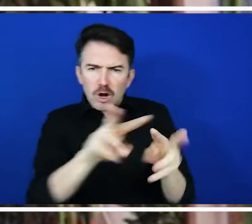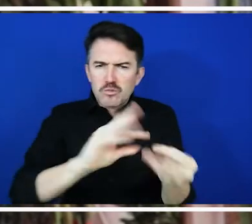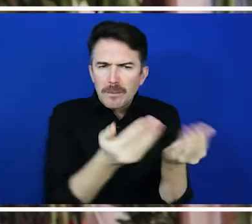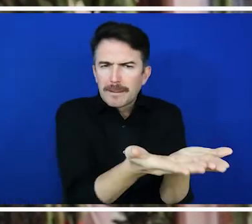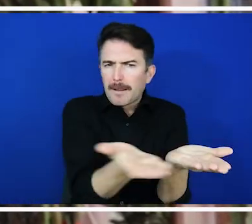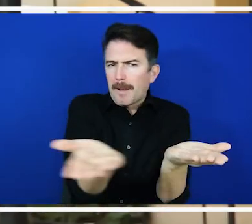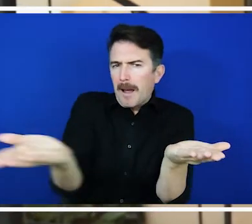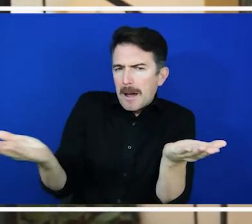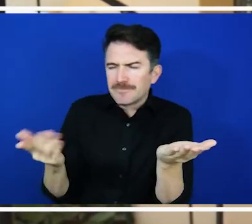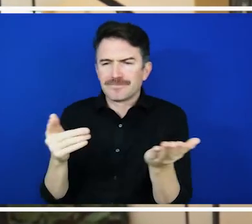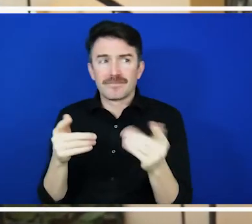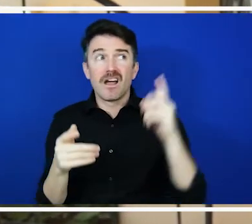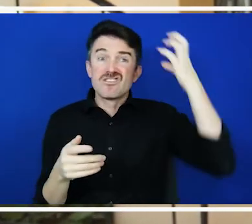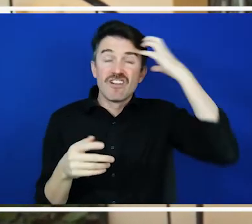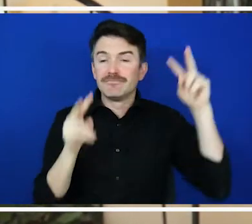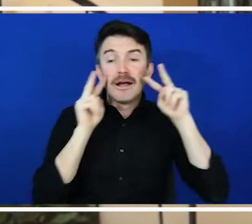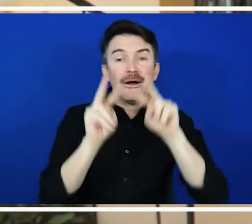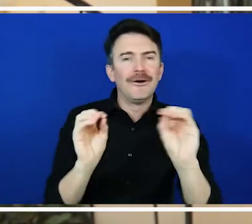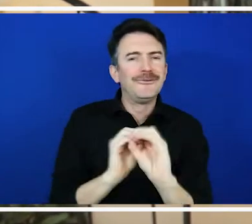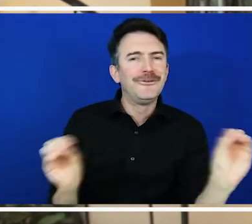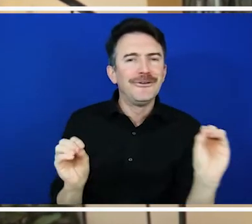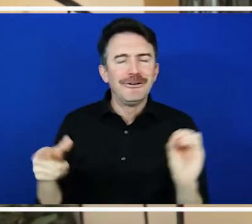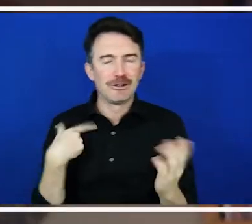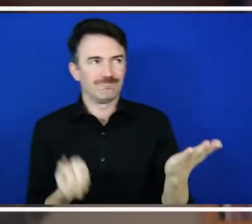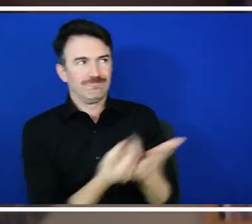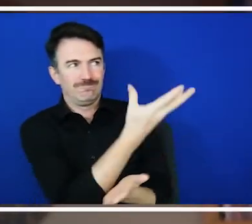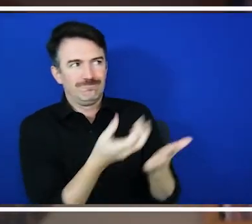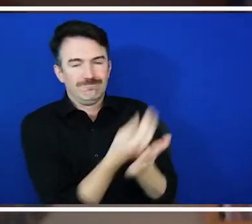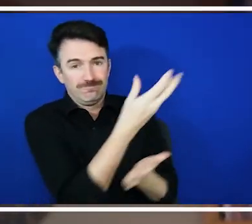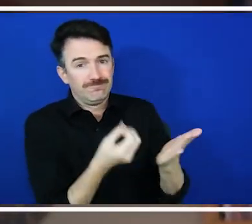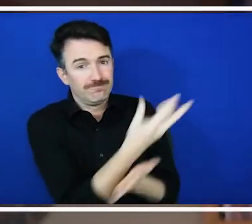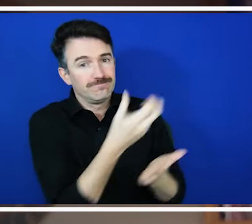they were having, which the government couldn't see.